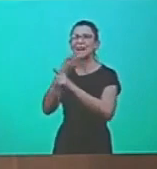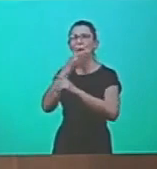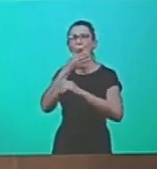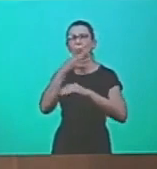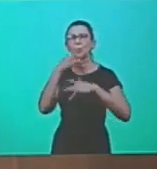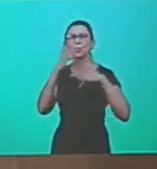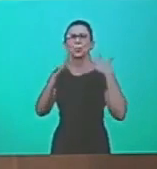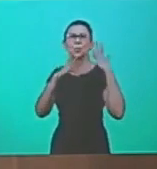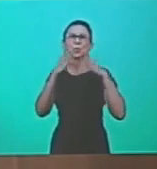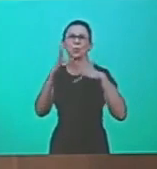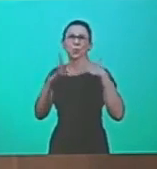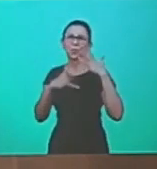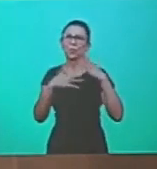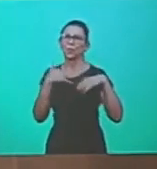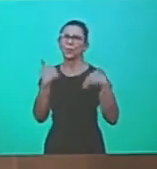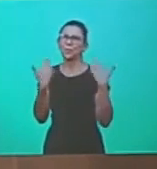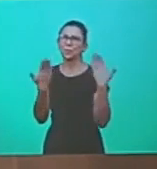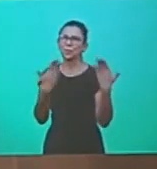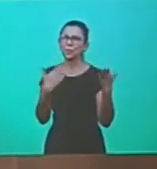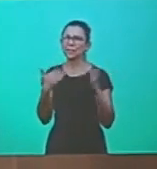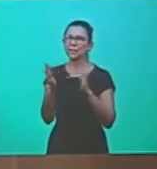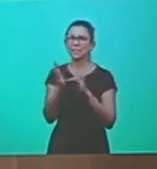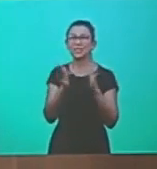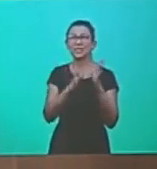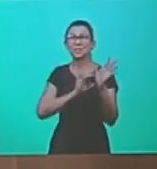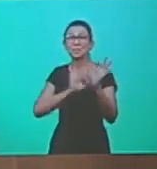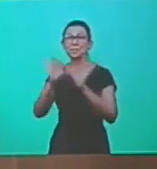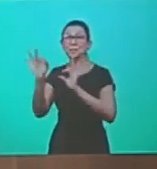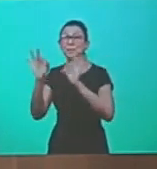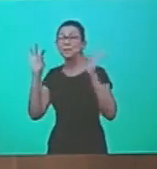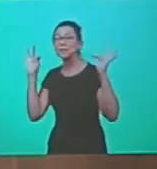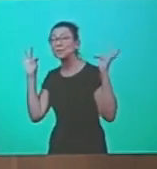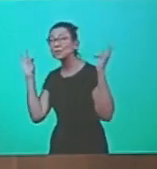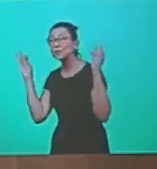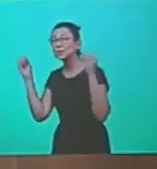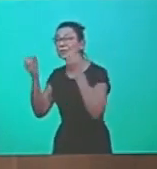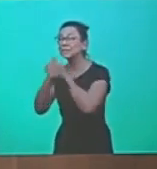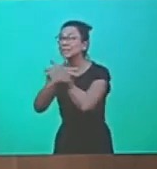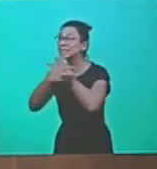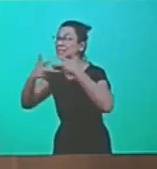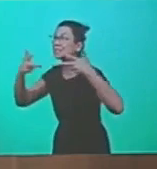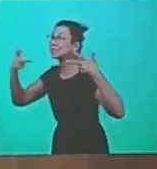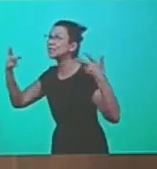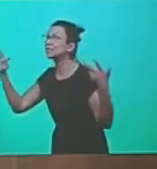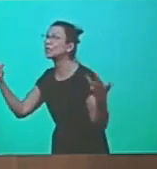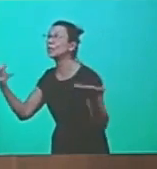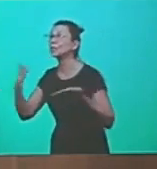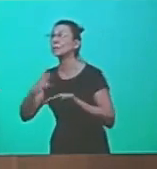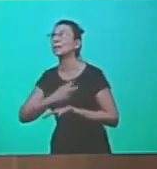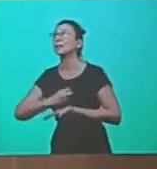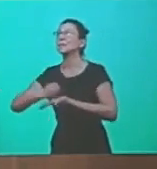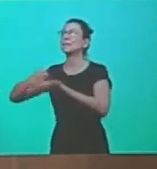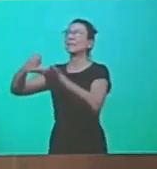And they said, what a blessing. We're going to encounter our bridegroom. We're going to see him again.